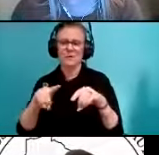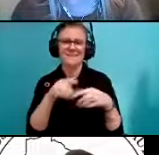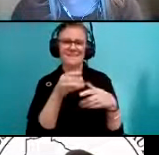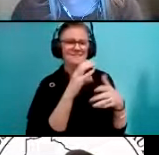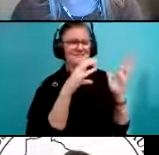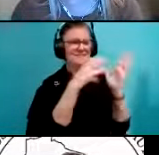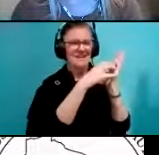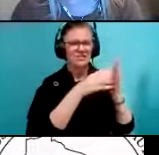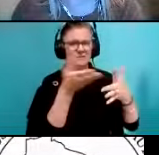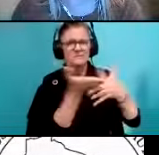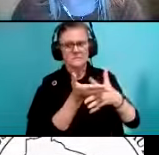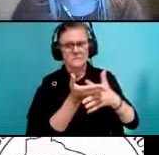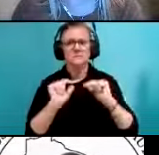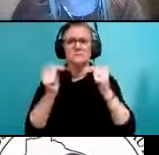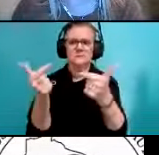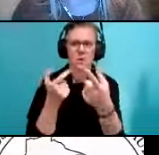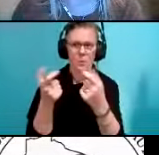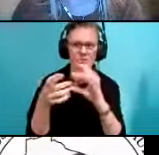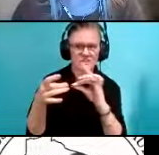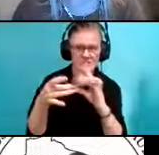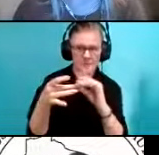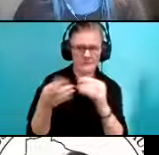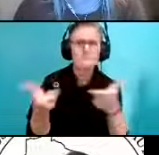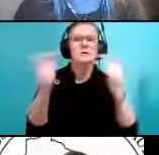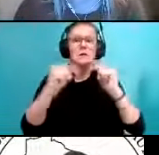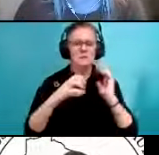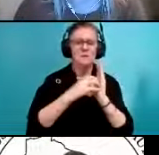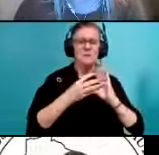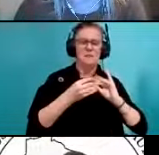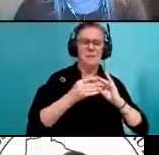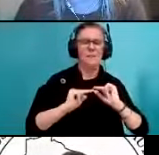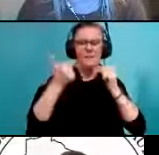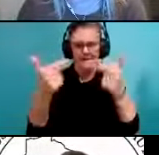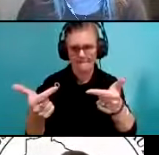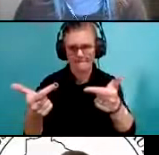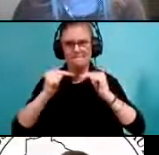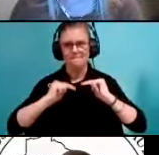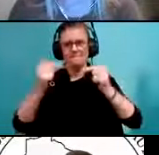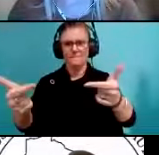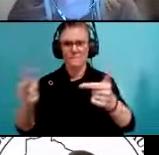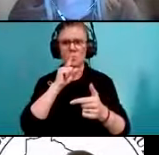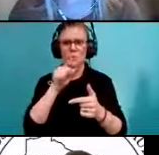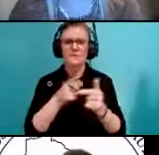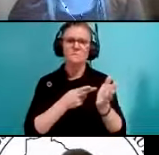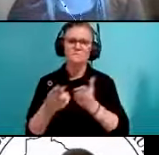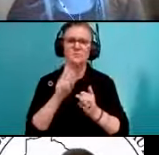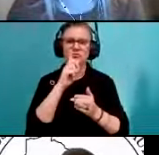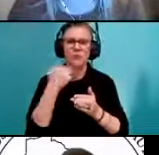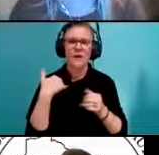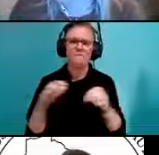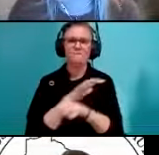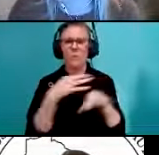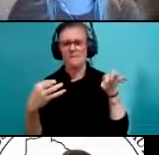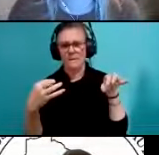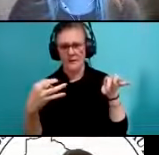and asking for questions or comments before we move on to the next section. So like I said, we want to make sure that we get your feedback. So don't